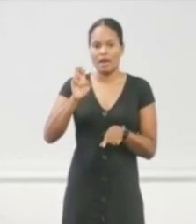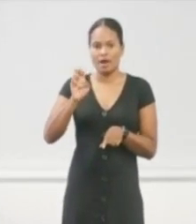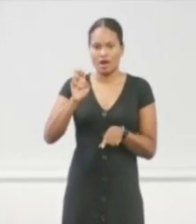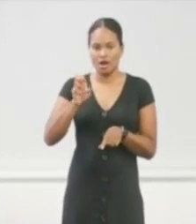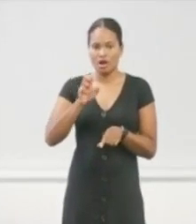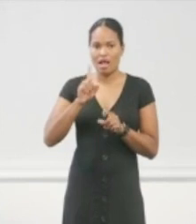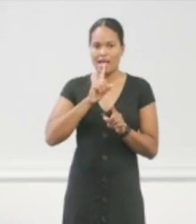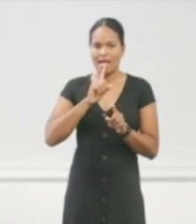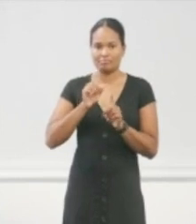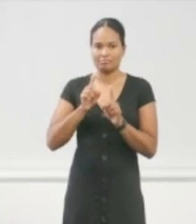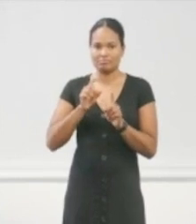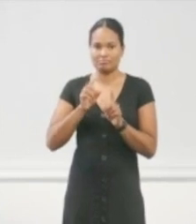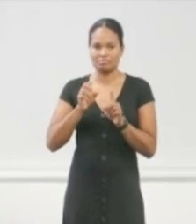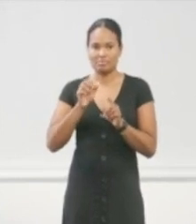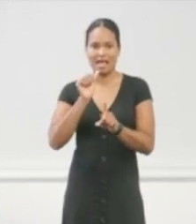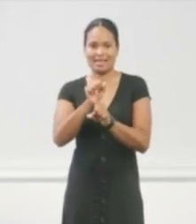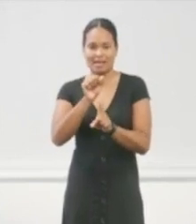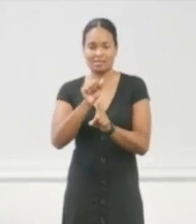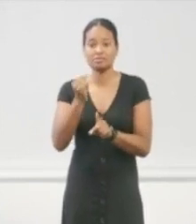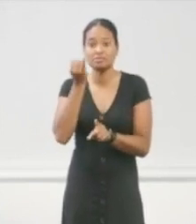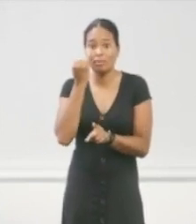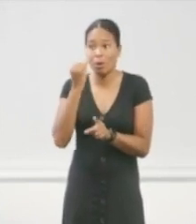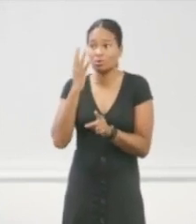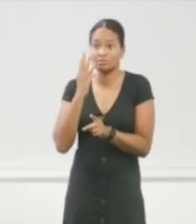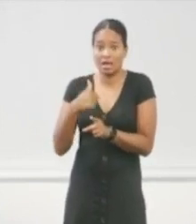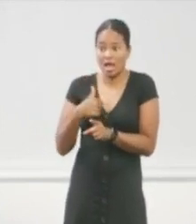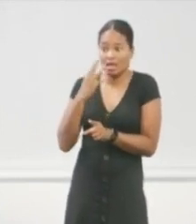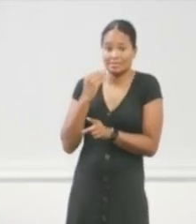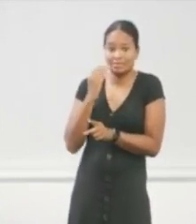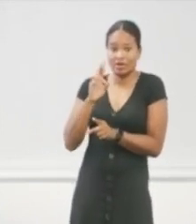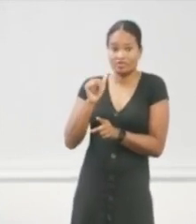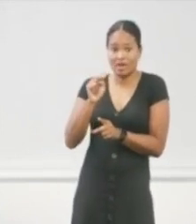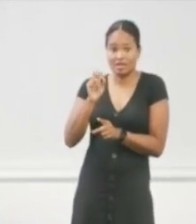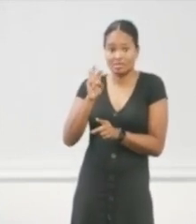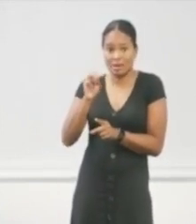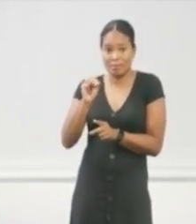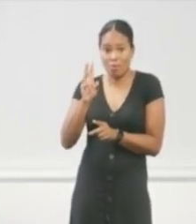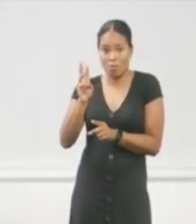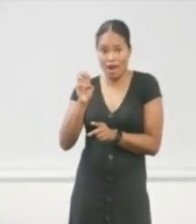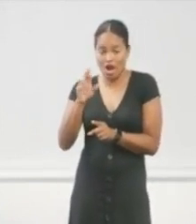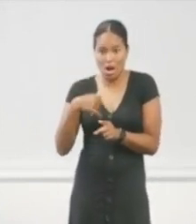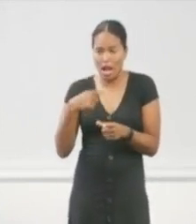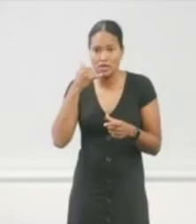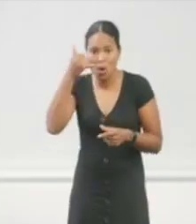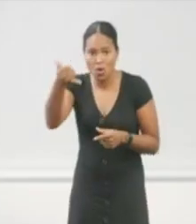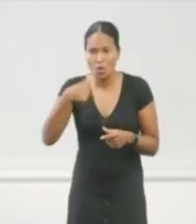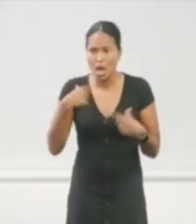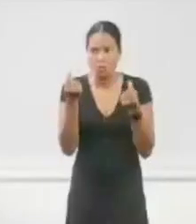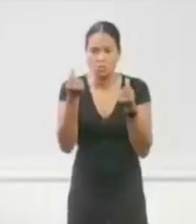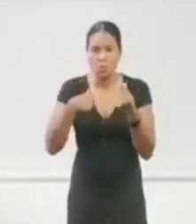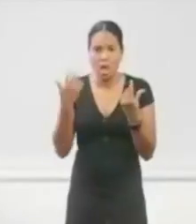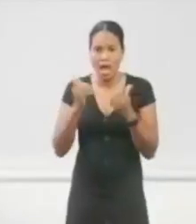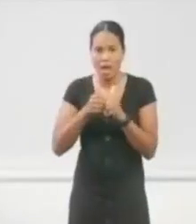locked up with ransomware, I call you and say, I don't know what to do, I can't get into my stuff. What are you guys doing to help respond to this?